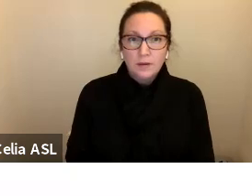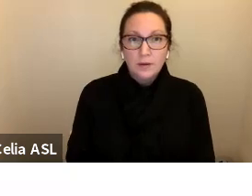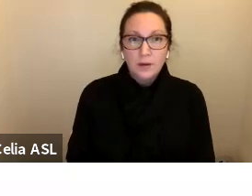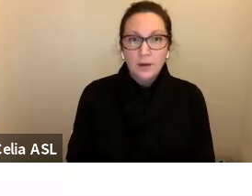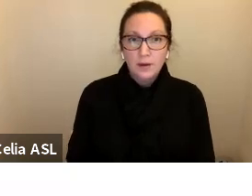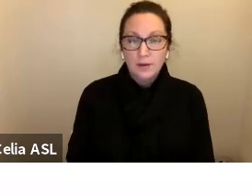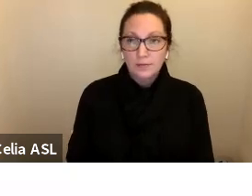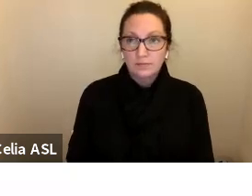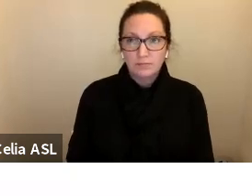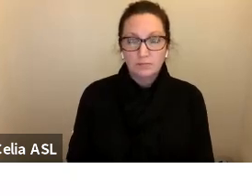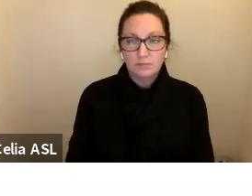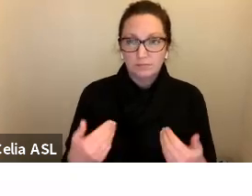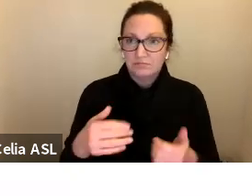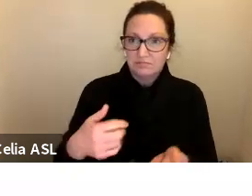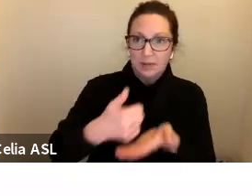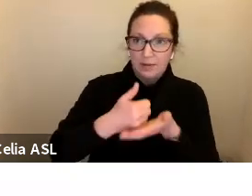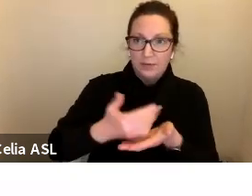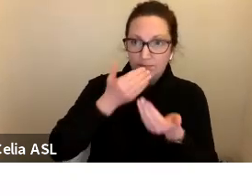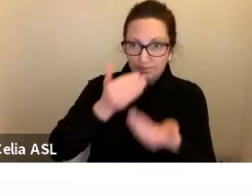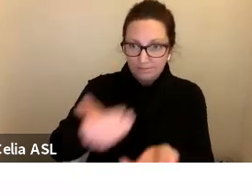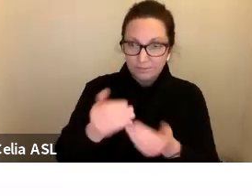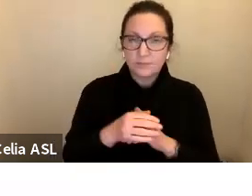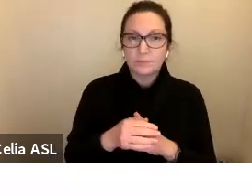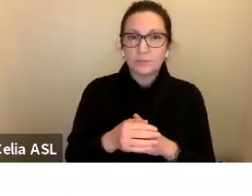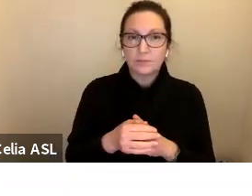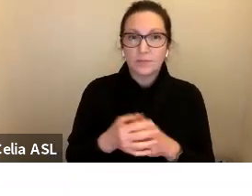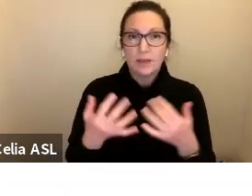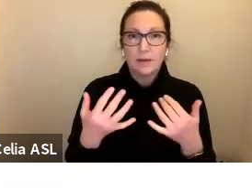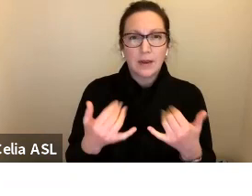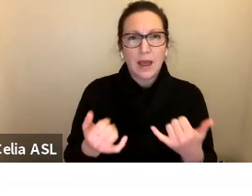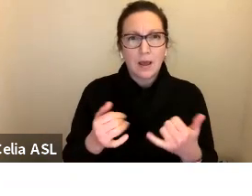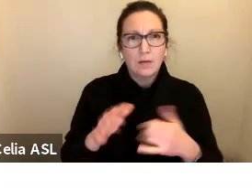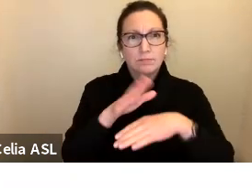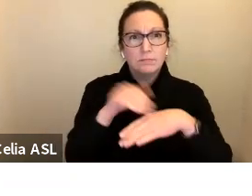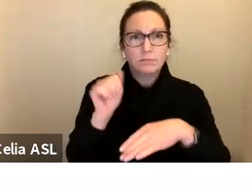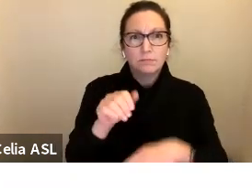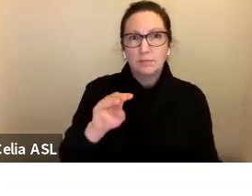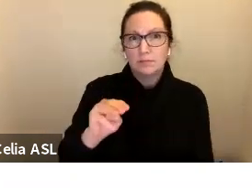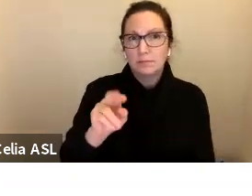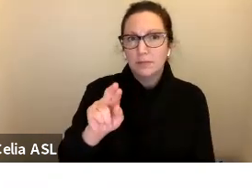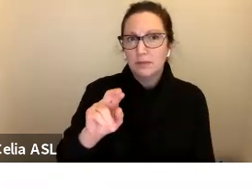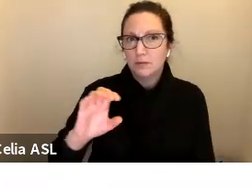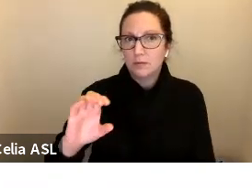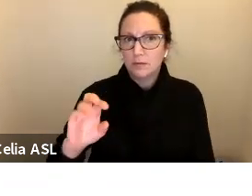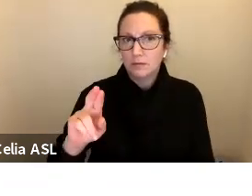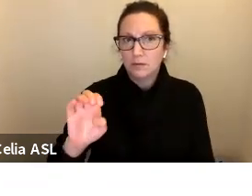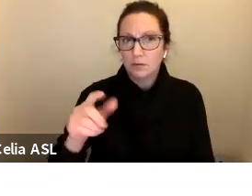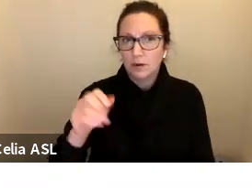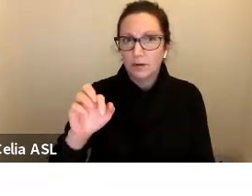Super helpful. I want to thank you. I want to go to the hands raised. Mr. Kreger.